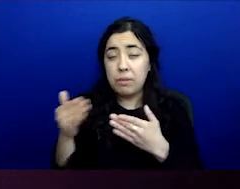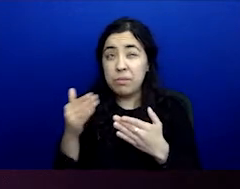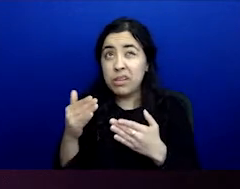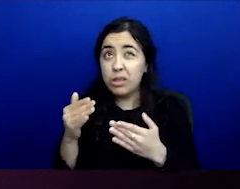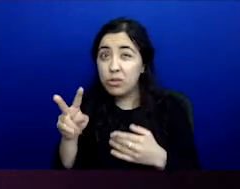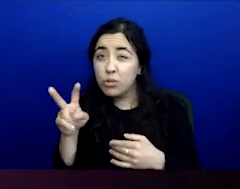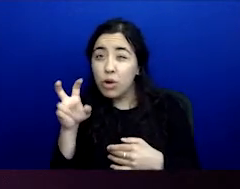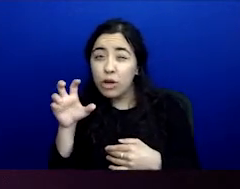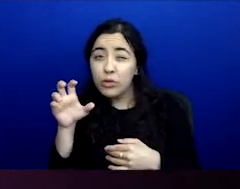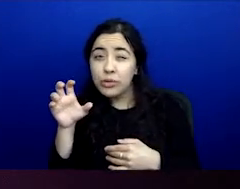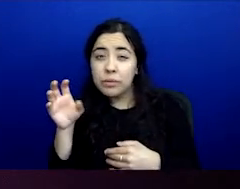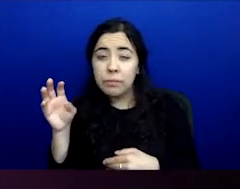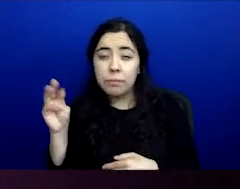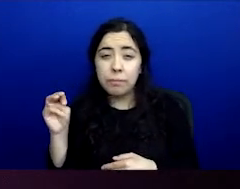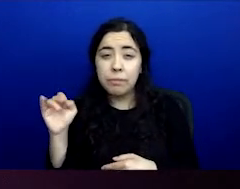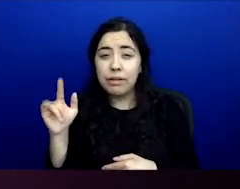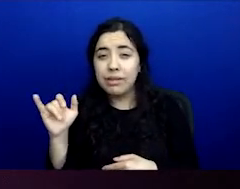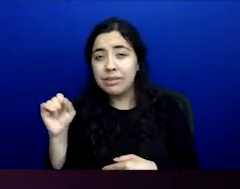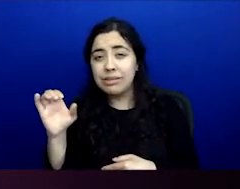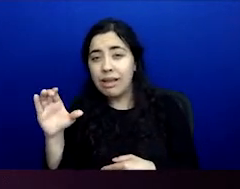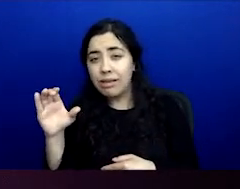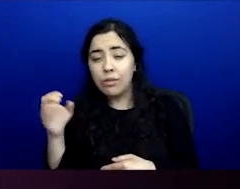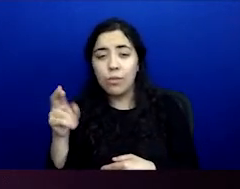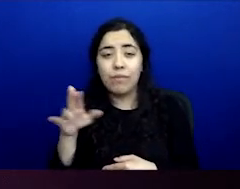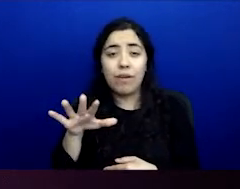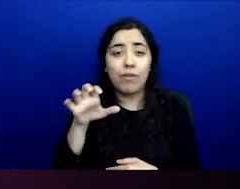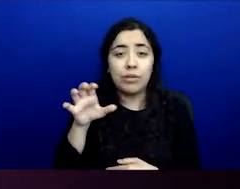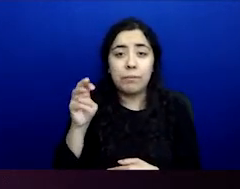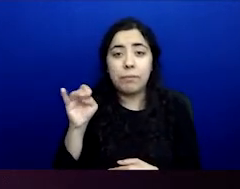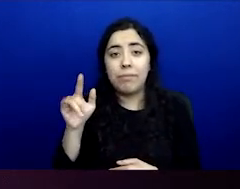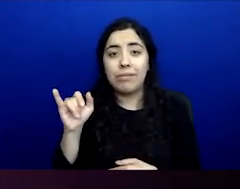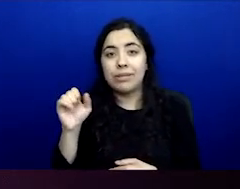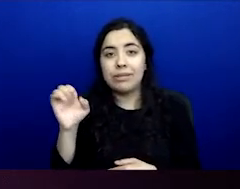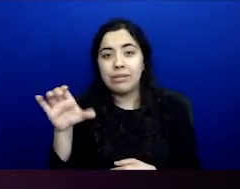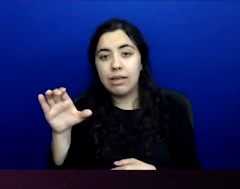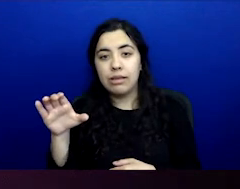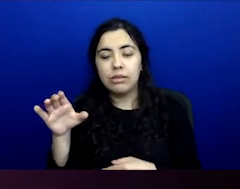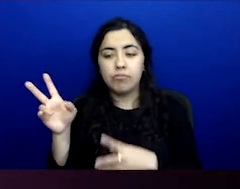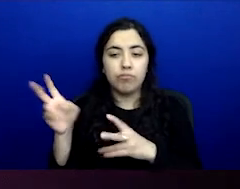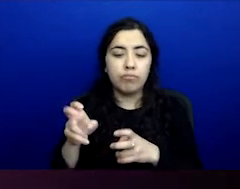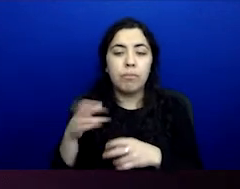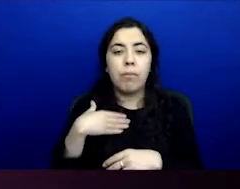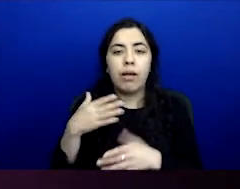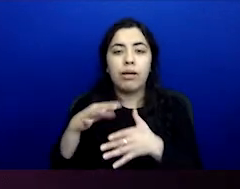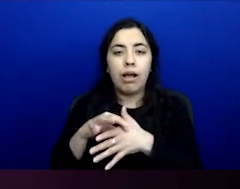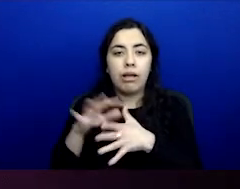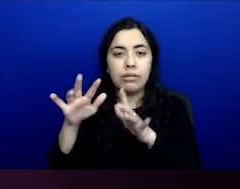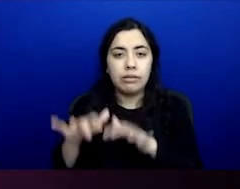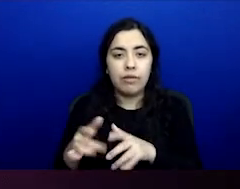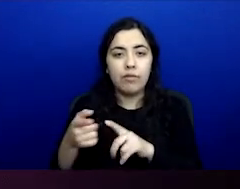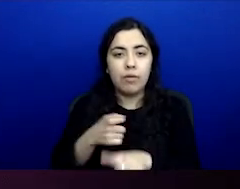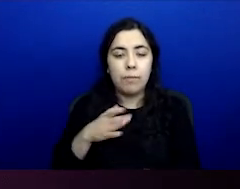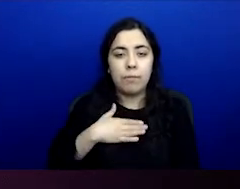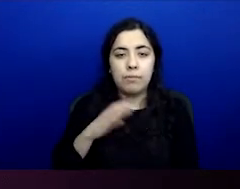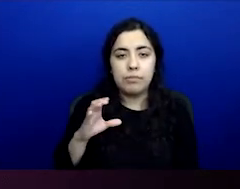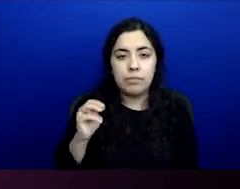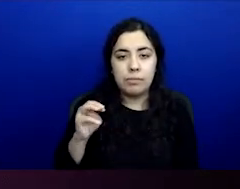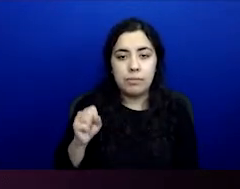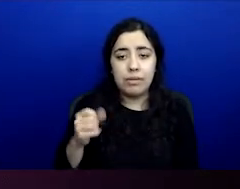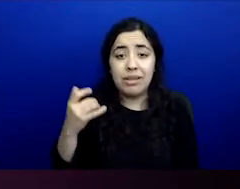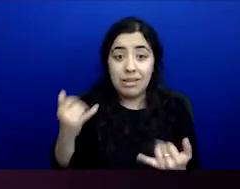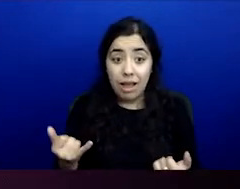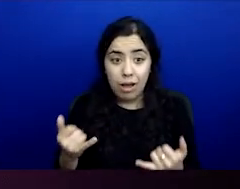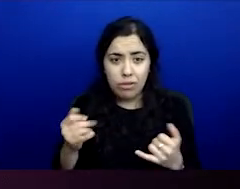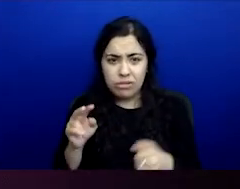takes 500 milliseconds to fetch back the content from my CMS. And we're in a situation right now where it's all or